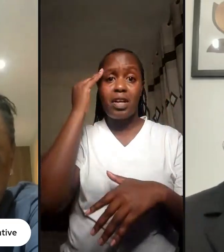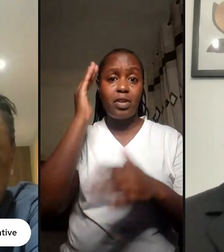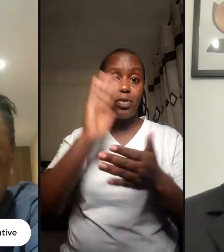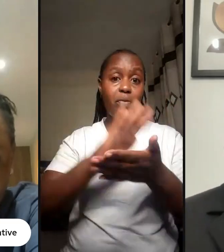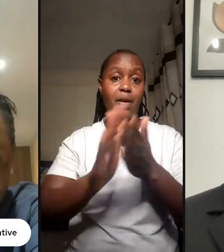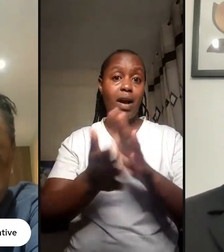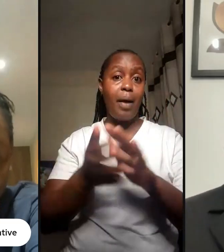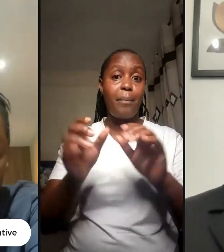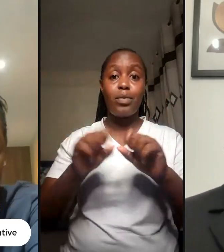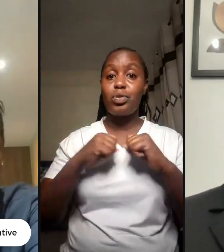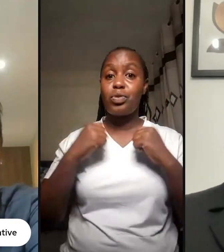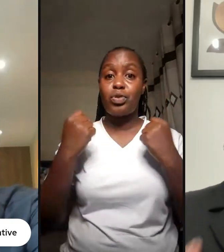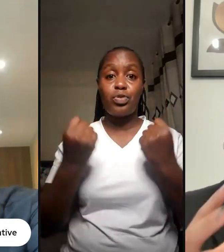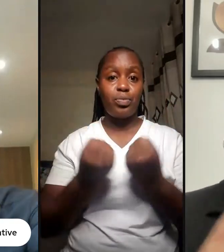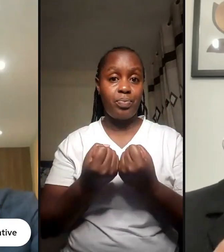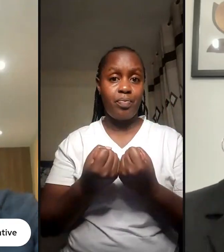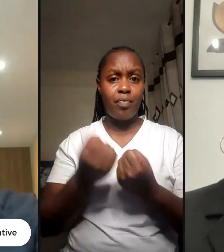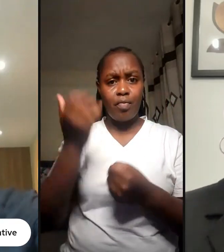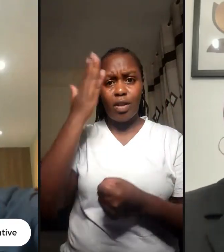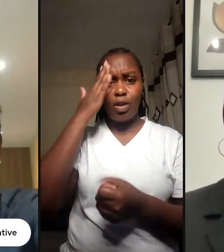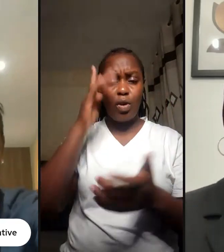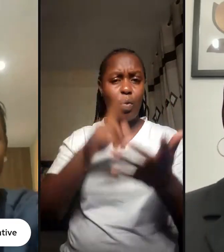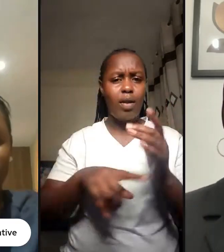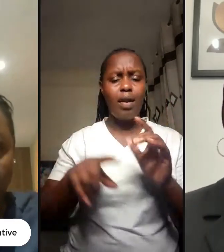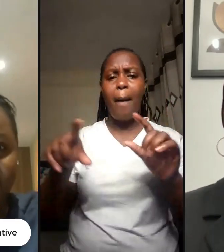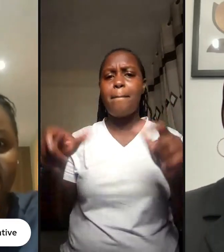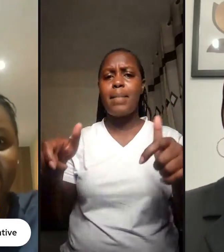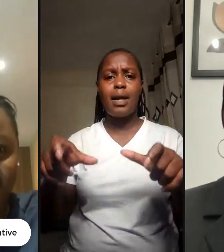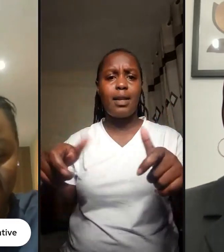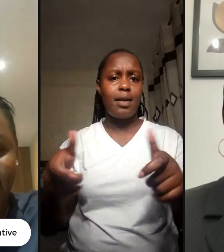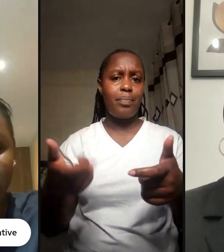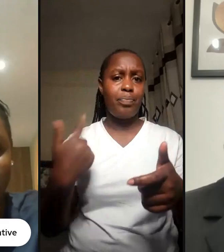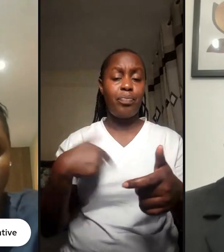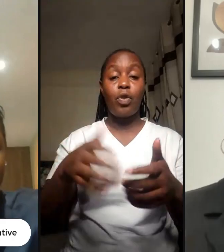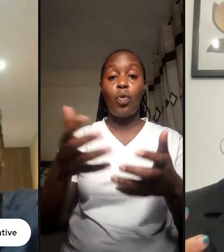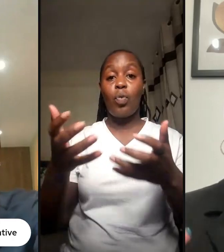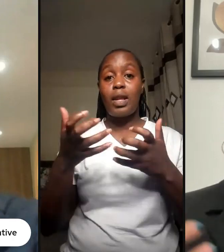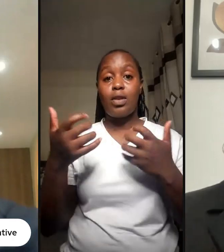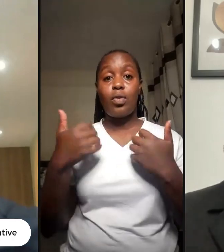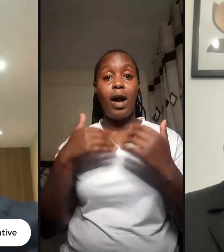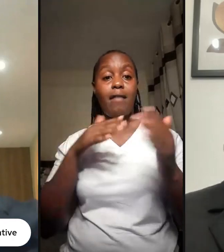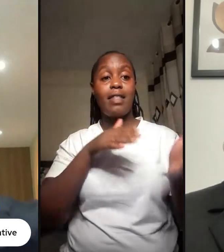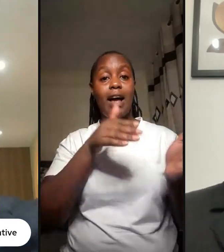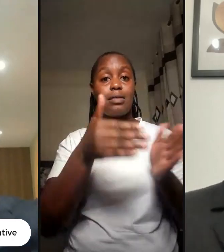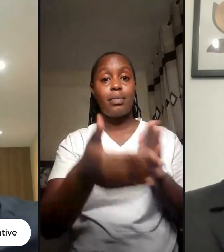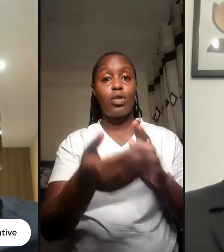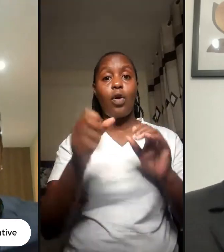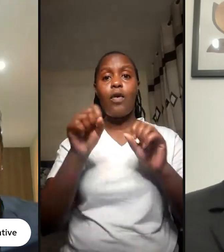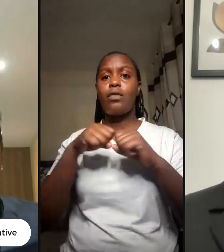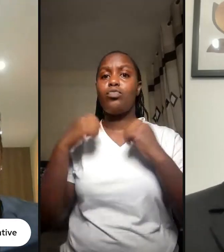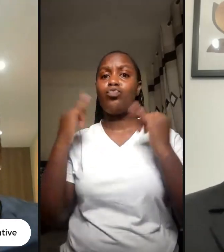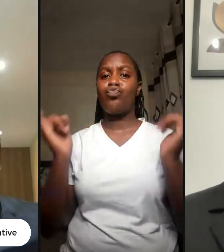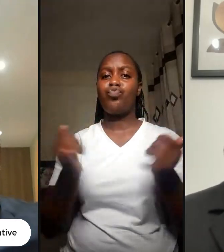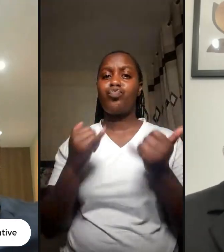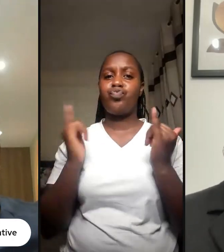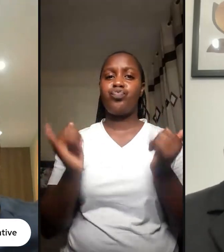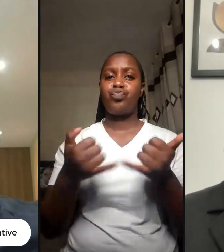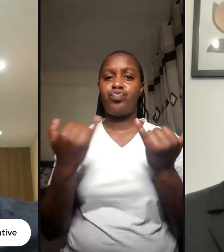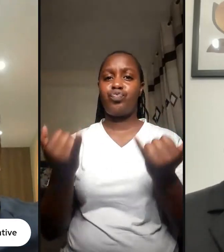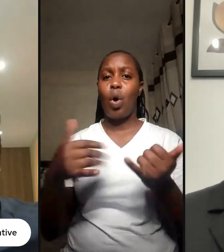is a social media space. We need to bring out our aspects of social. And in terms of being social, you always have an